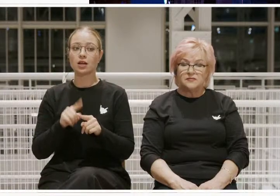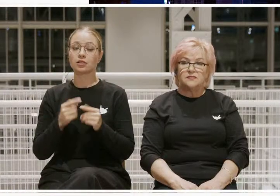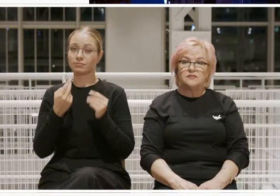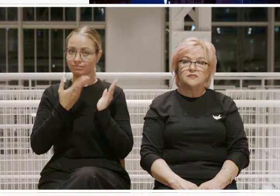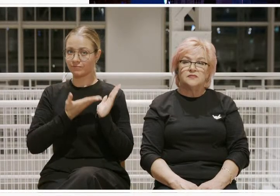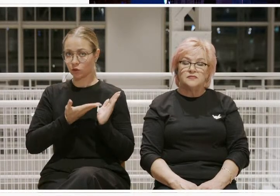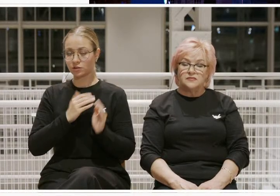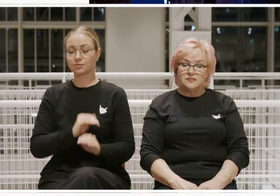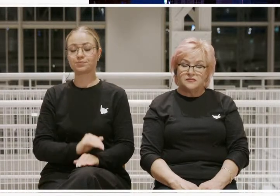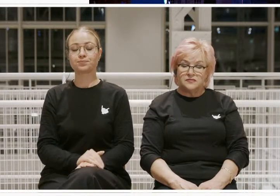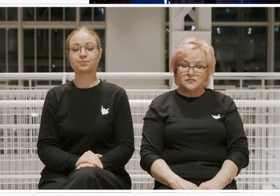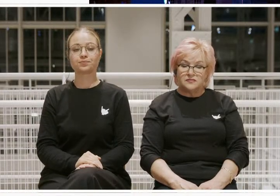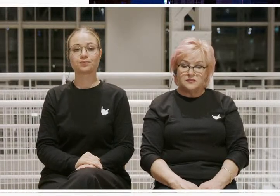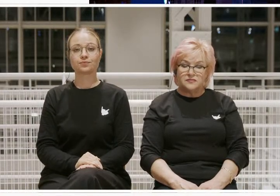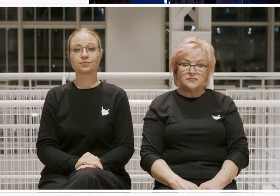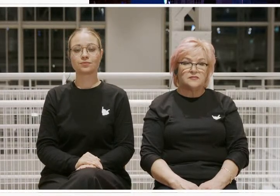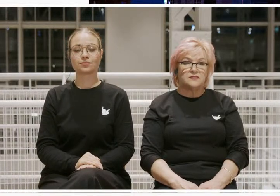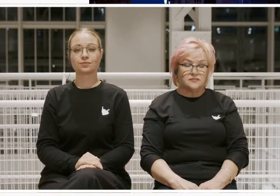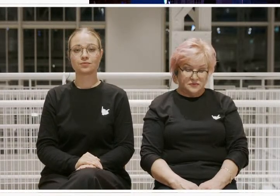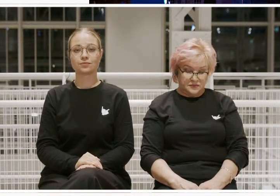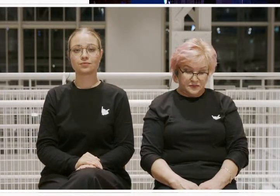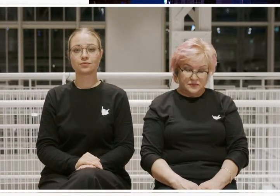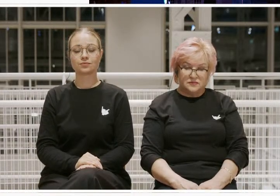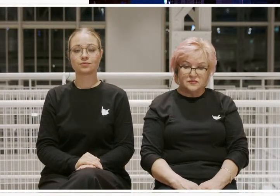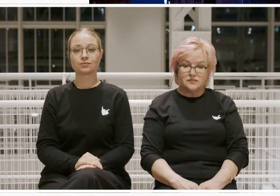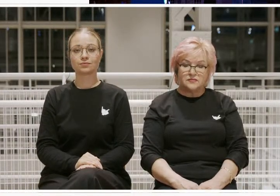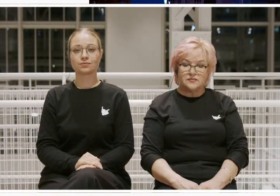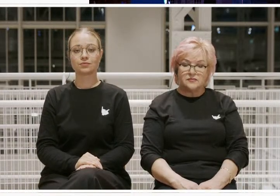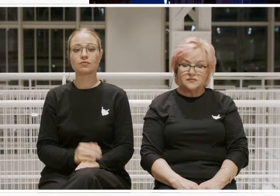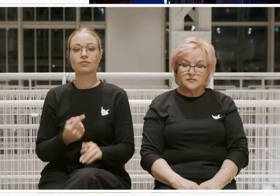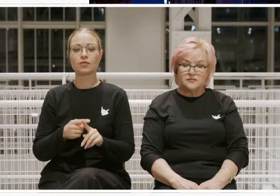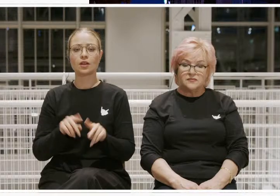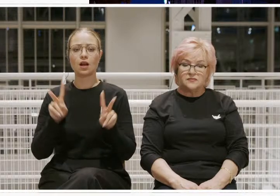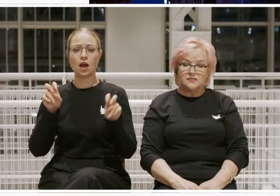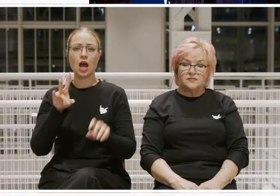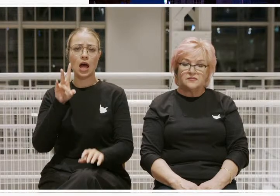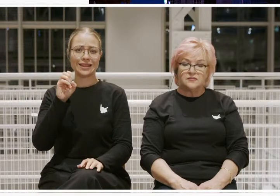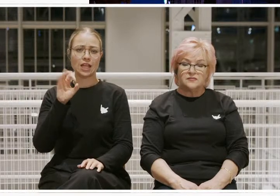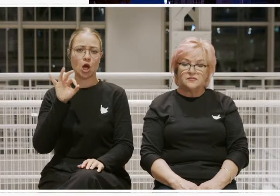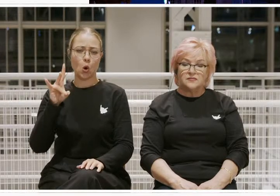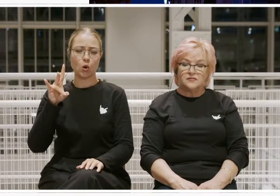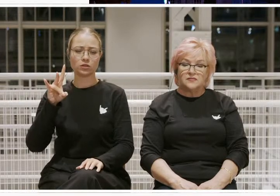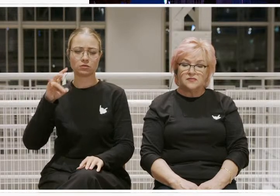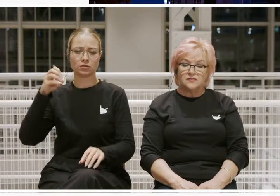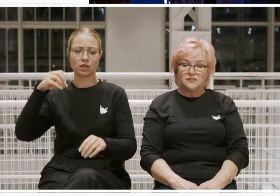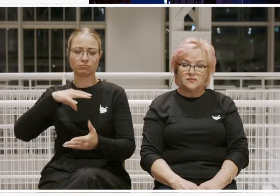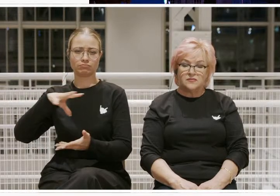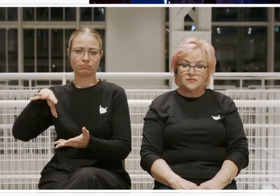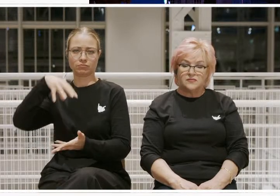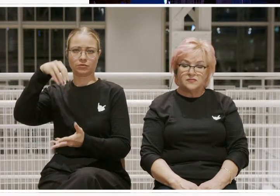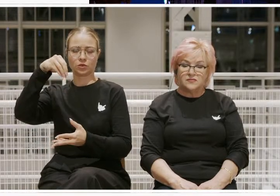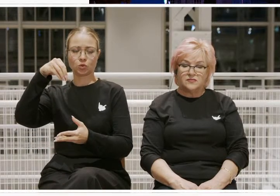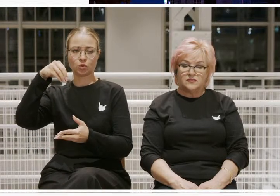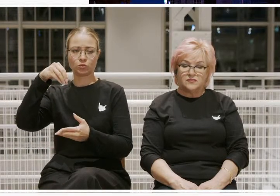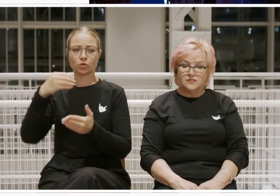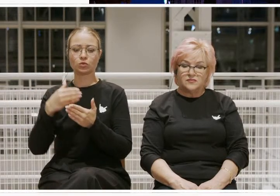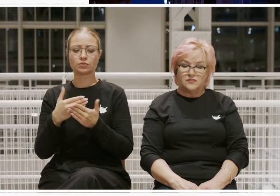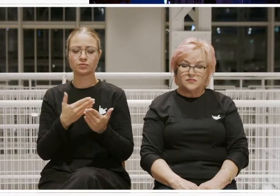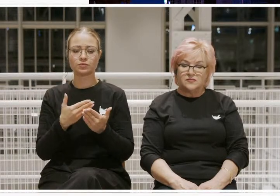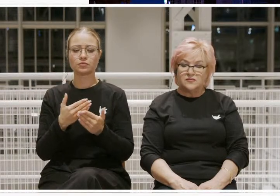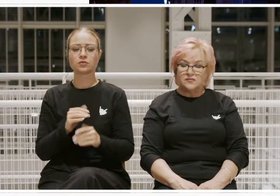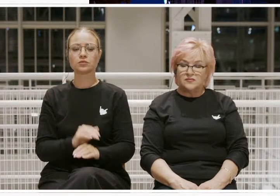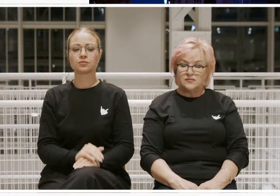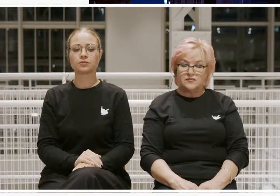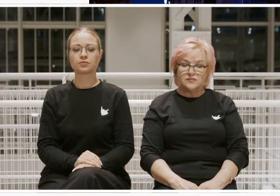is the neon sculpture, Where Do We Go From Here by Ugo Rondinone. It was